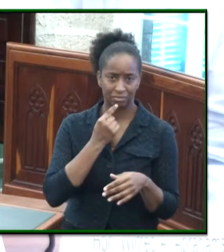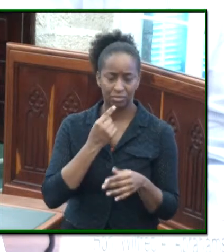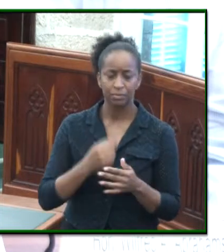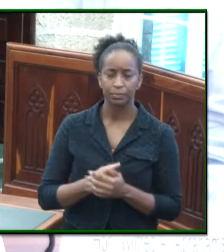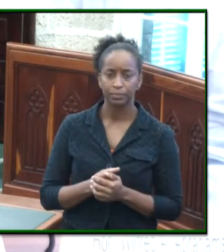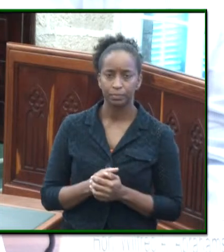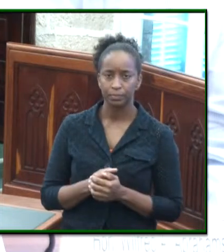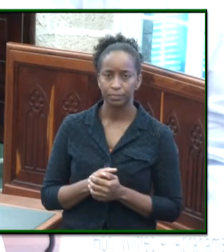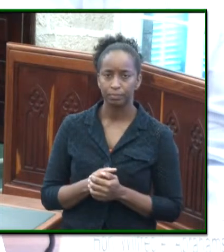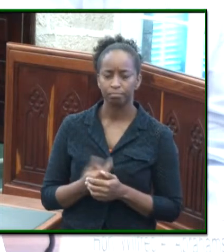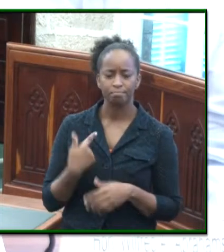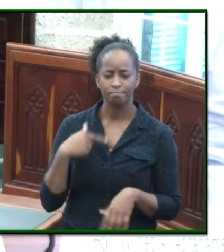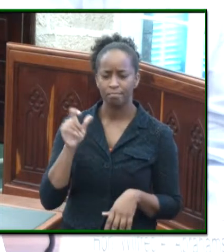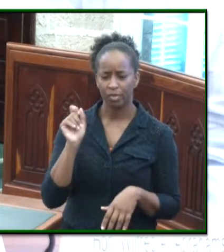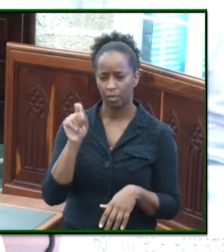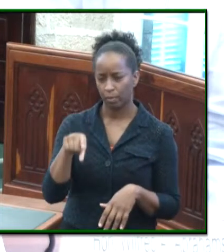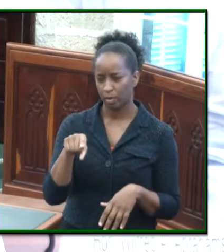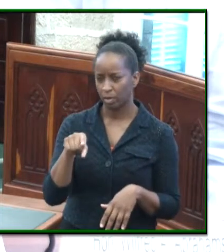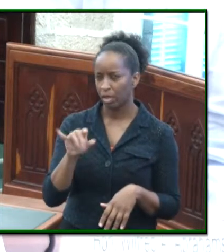Act 2022,